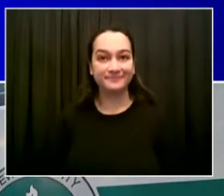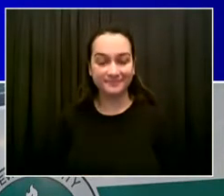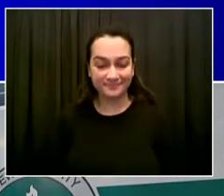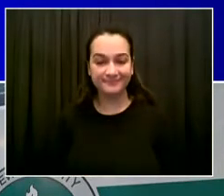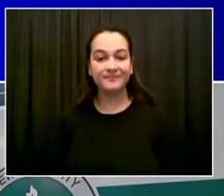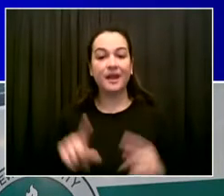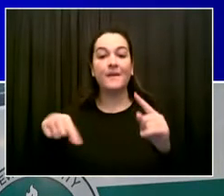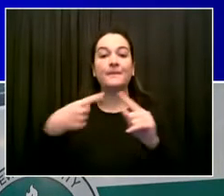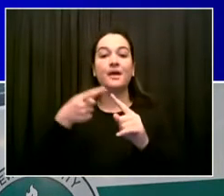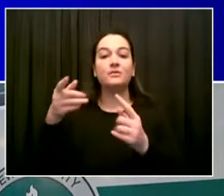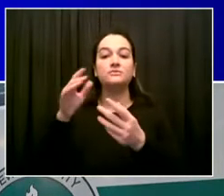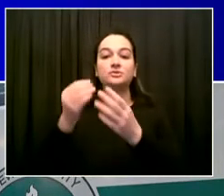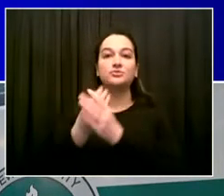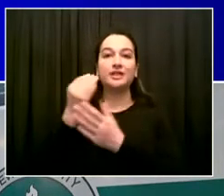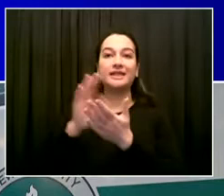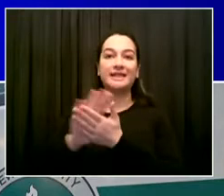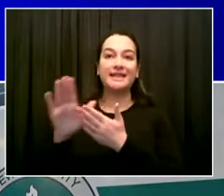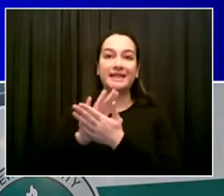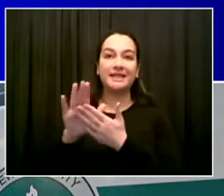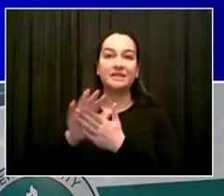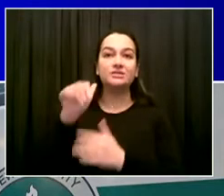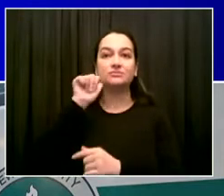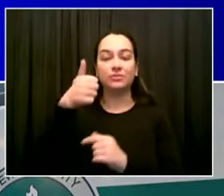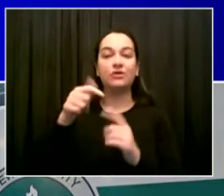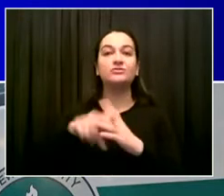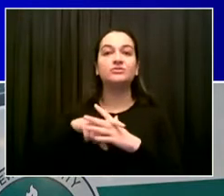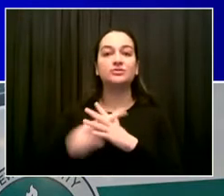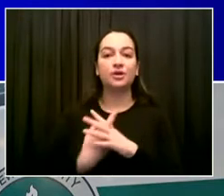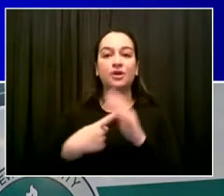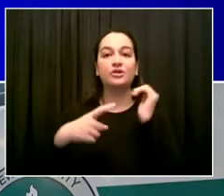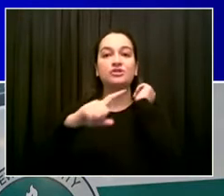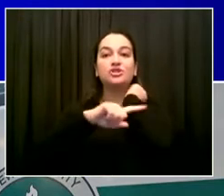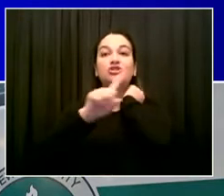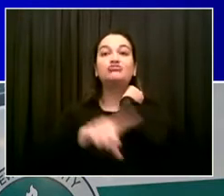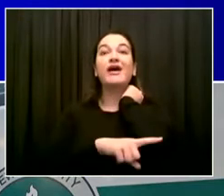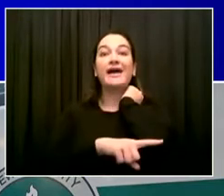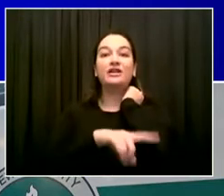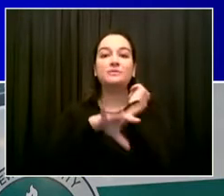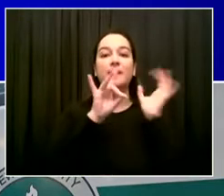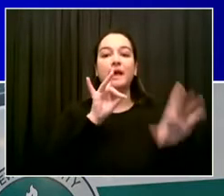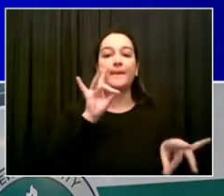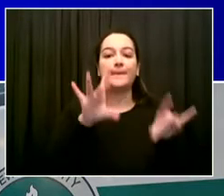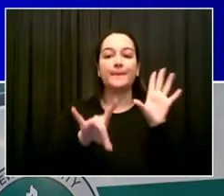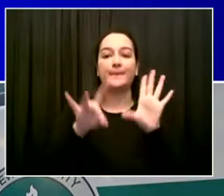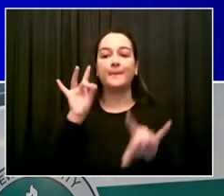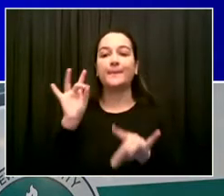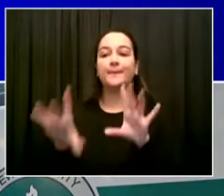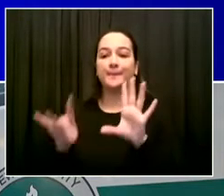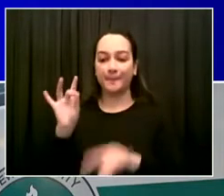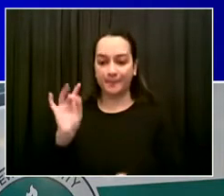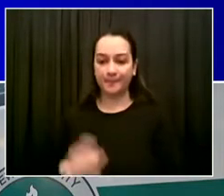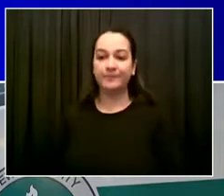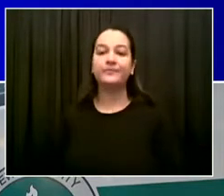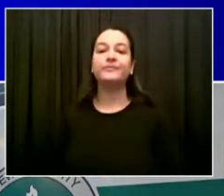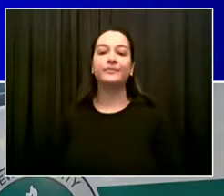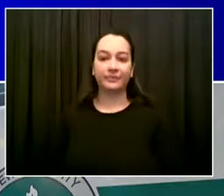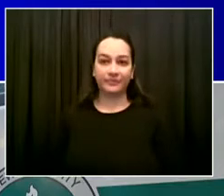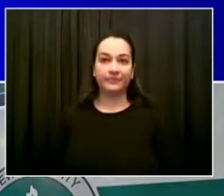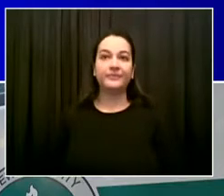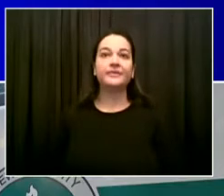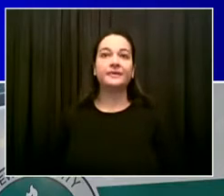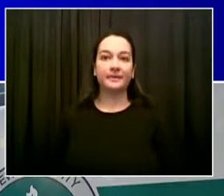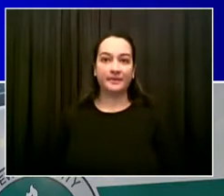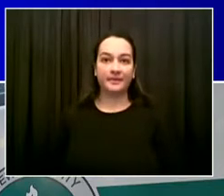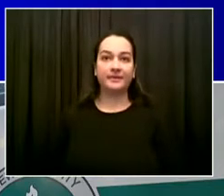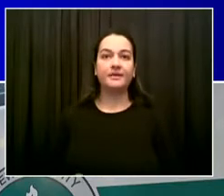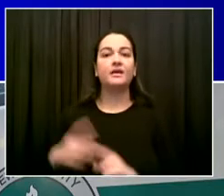city. Everyone understood we went through a tough time during the pandemic and resources were tight. Now we're focusing on some of the things that